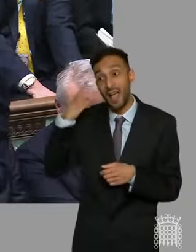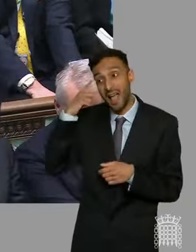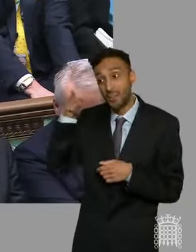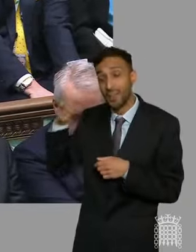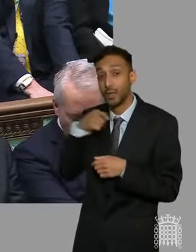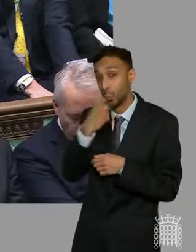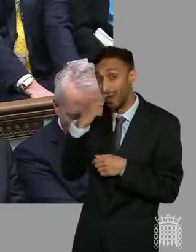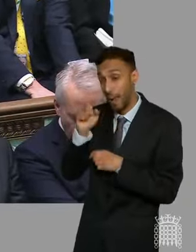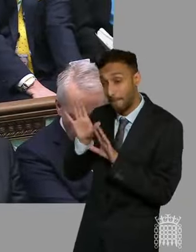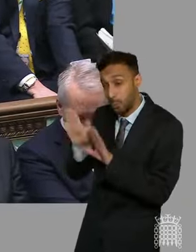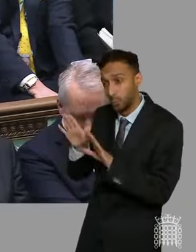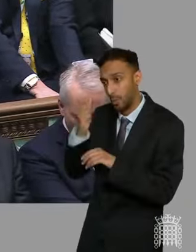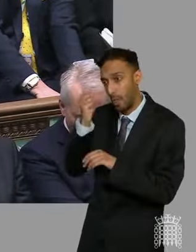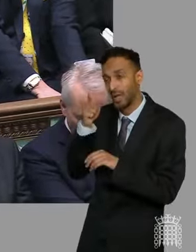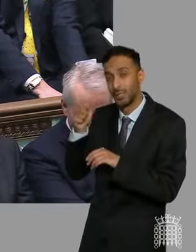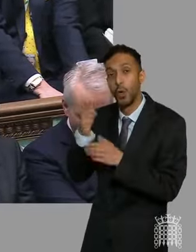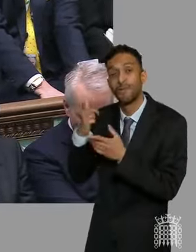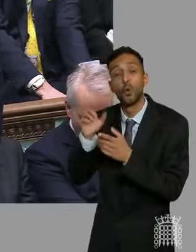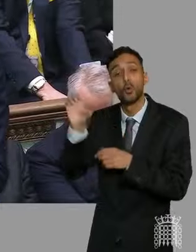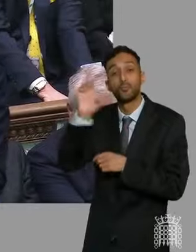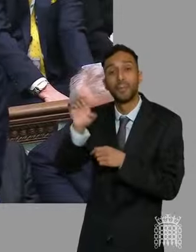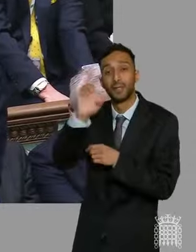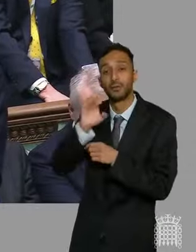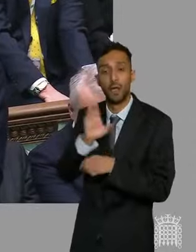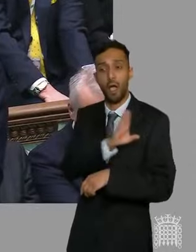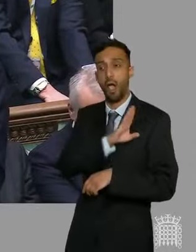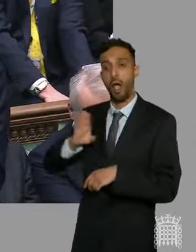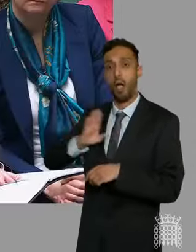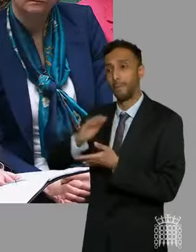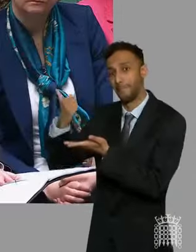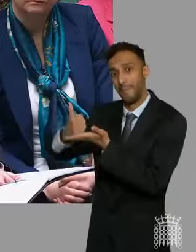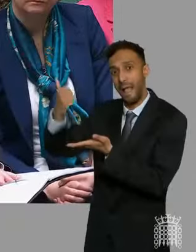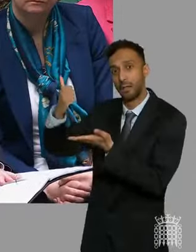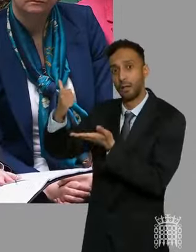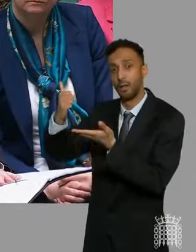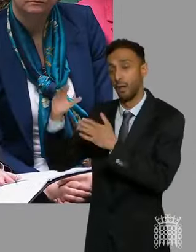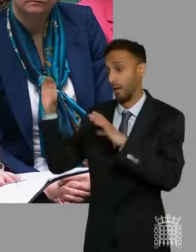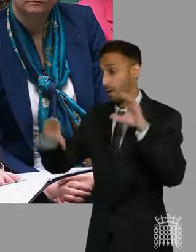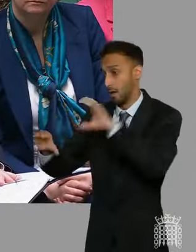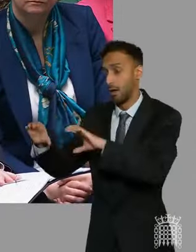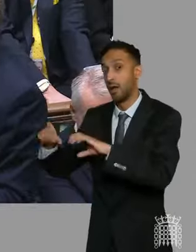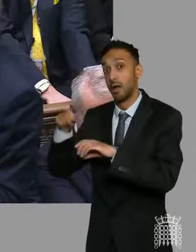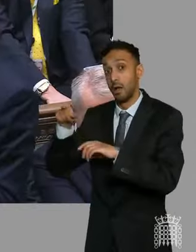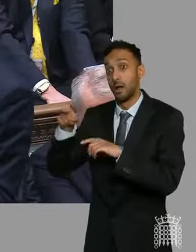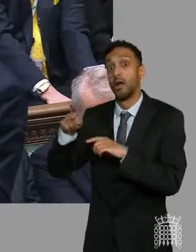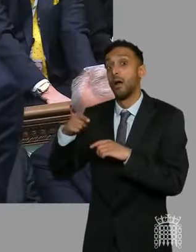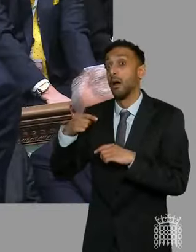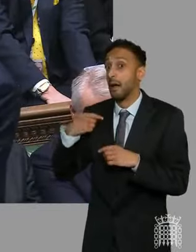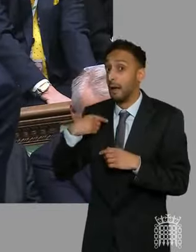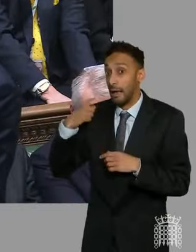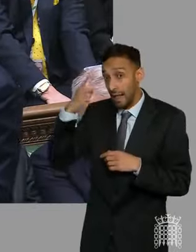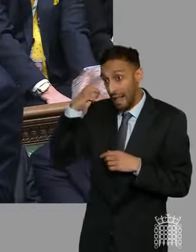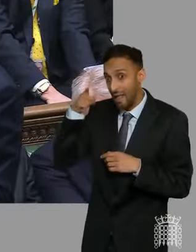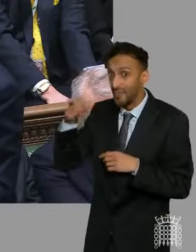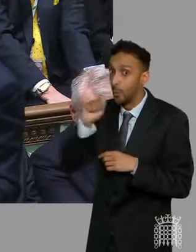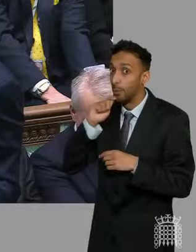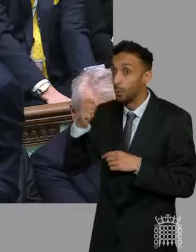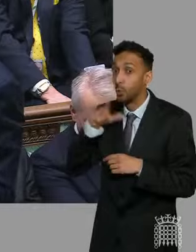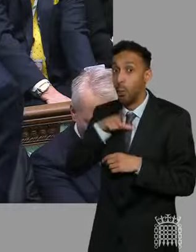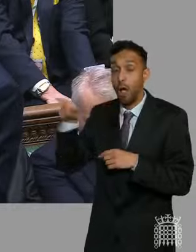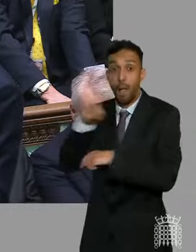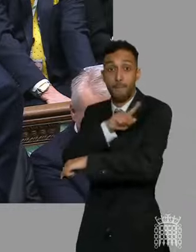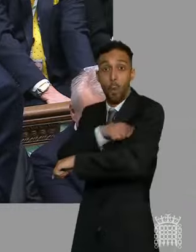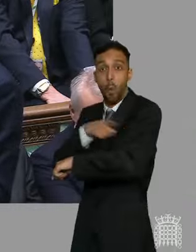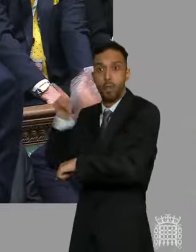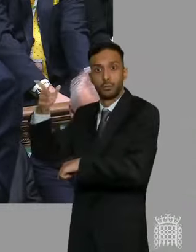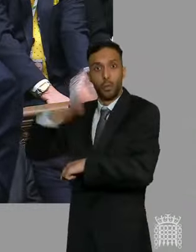an open door. Certainly, Prime Minister Tusk is supporting from the Polish point of view. But, Mr. Speaker, if I can turn now to domestic matters and the cost